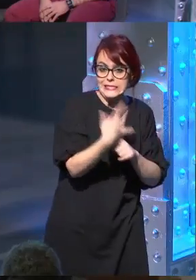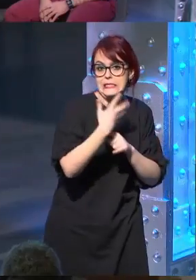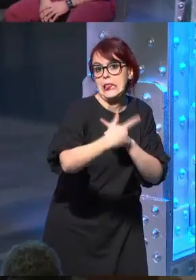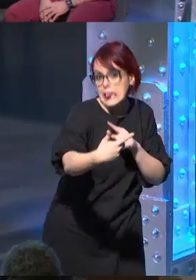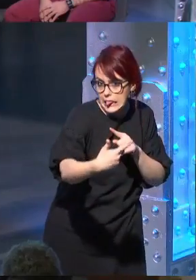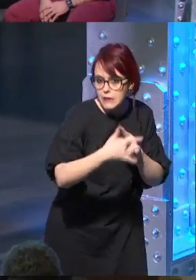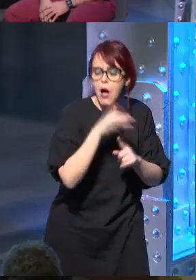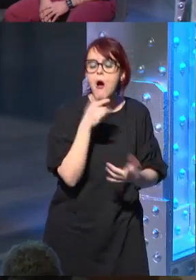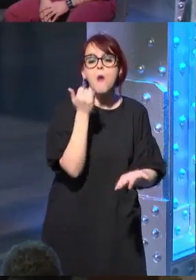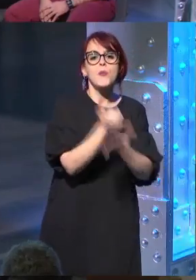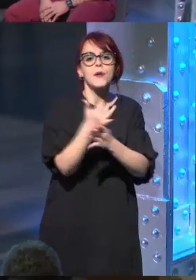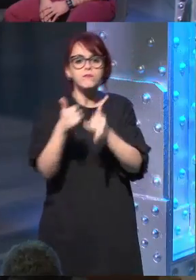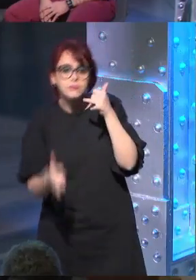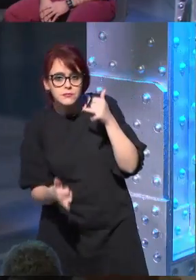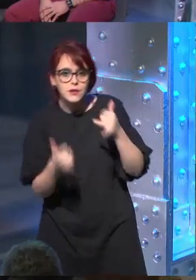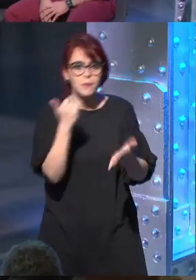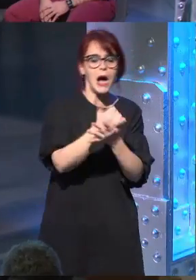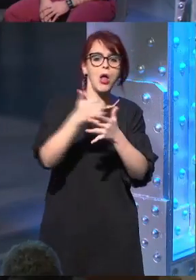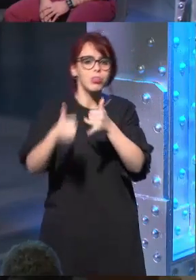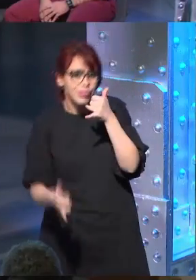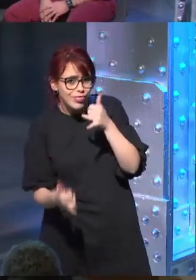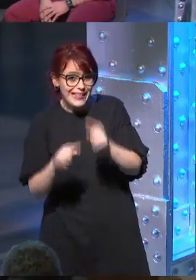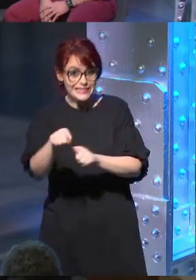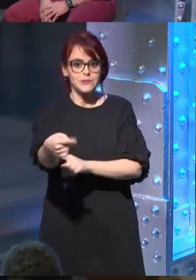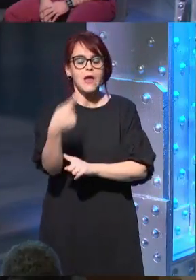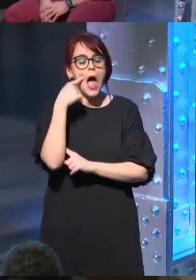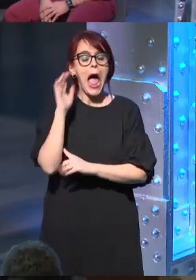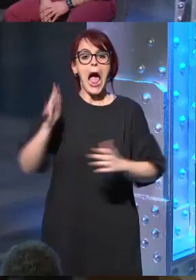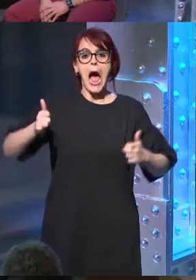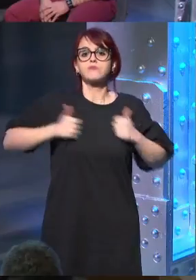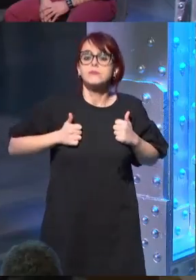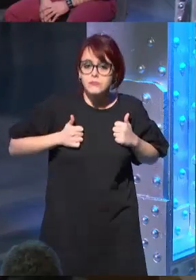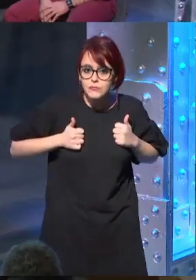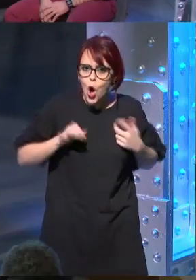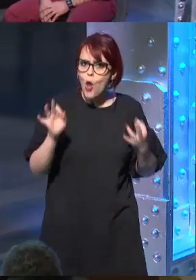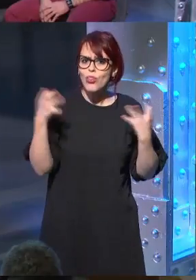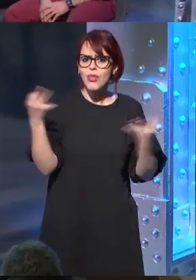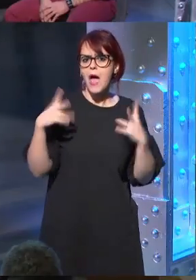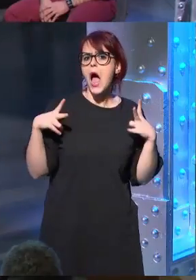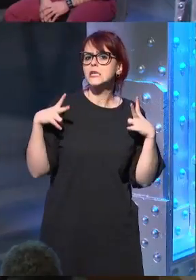Do you think that's a good way of learning? Or should we